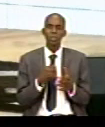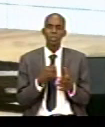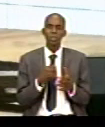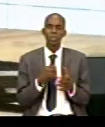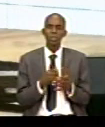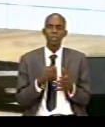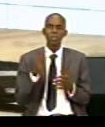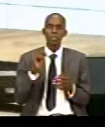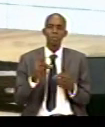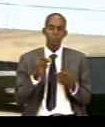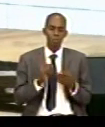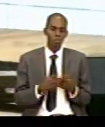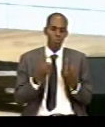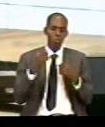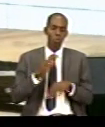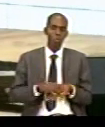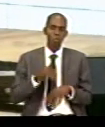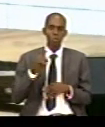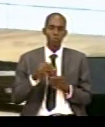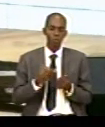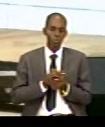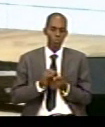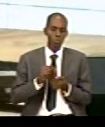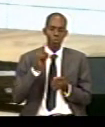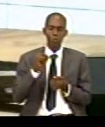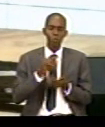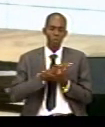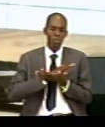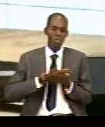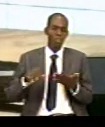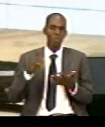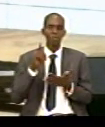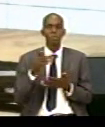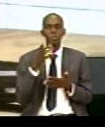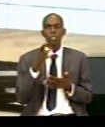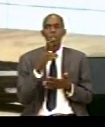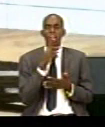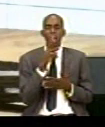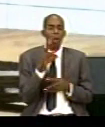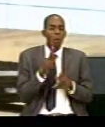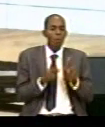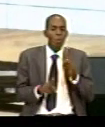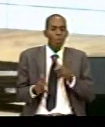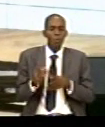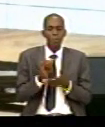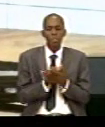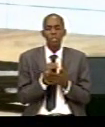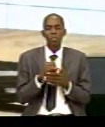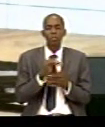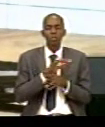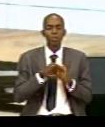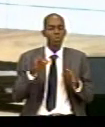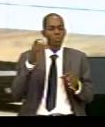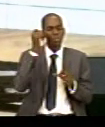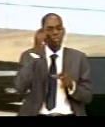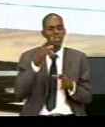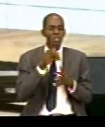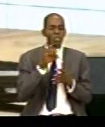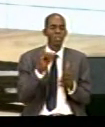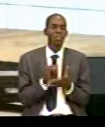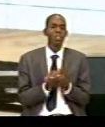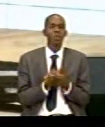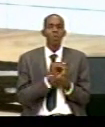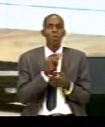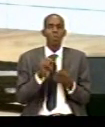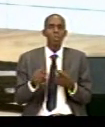scrub you and cleanse you and wash you. There are people that don't understand that when they come to